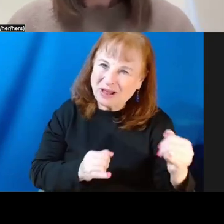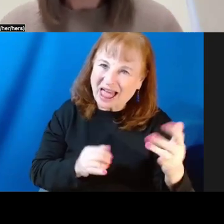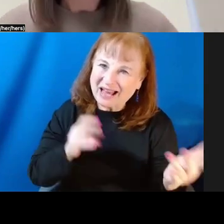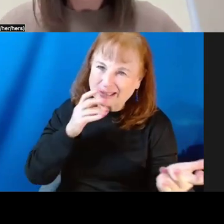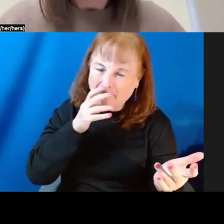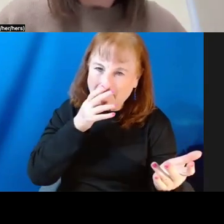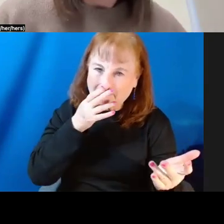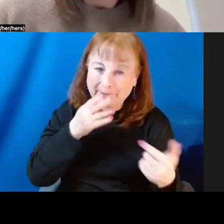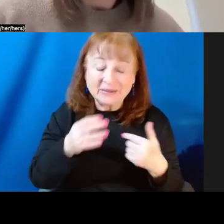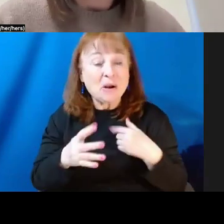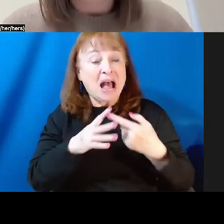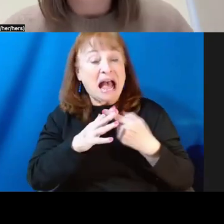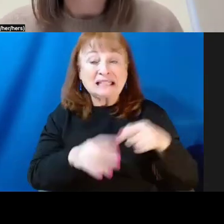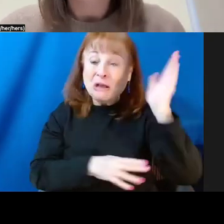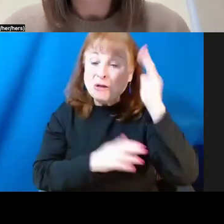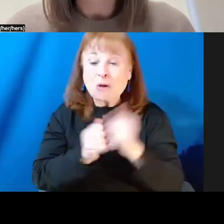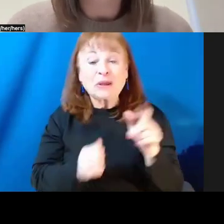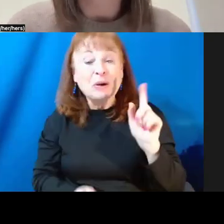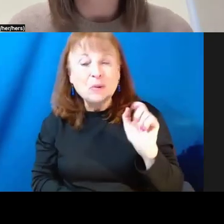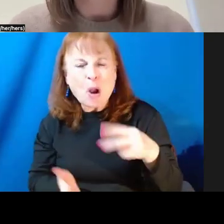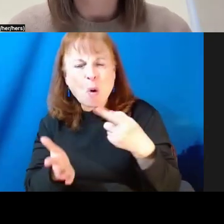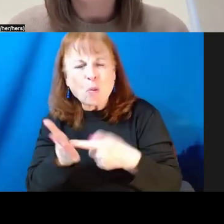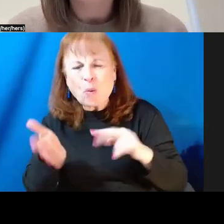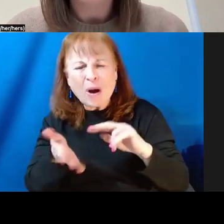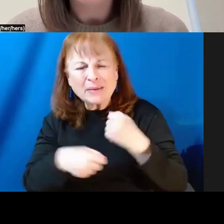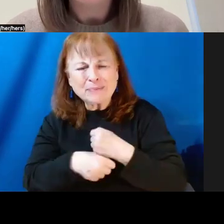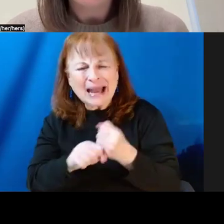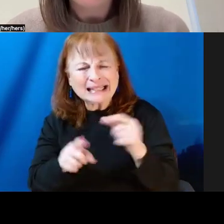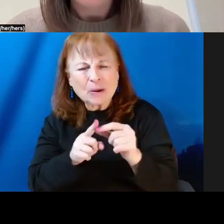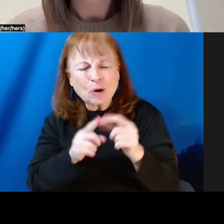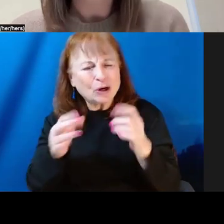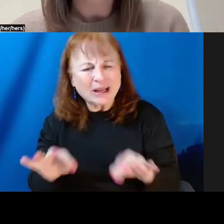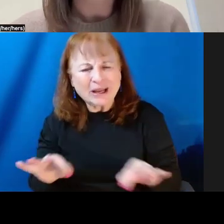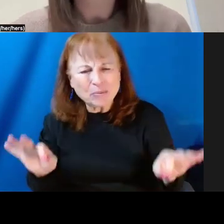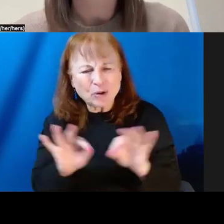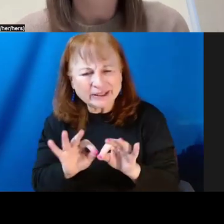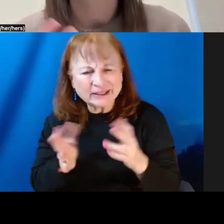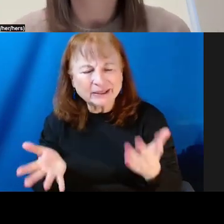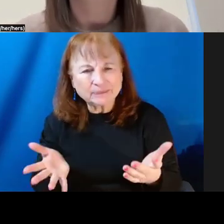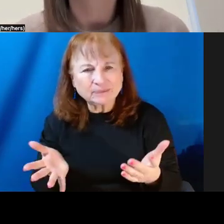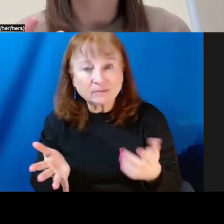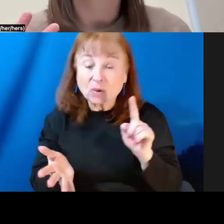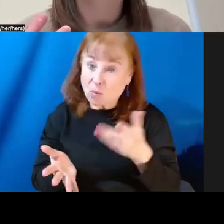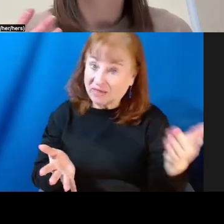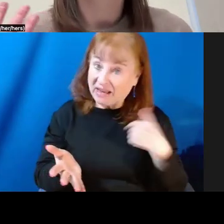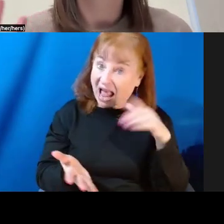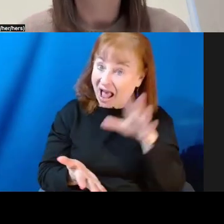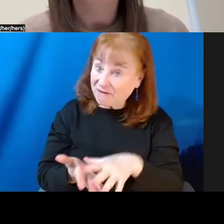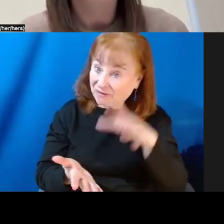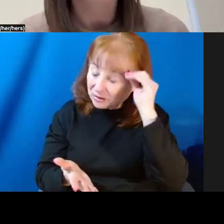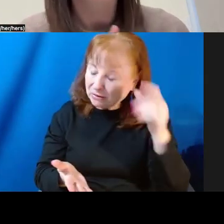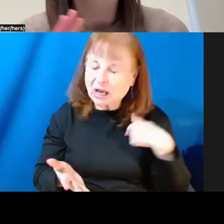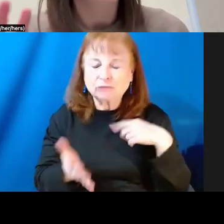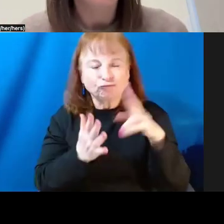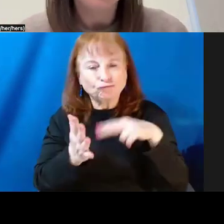So I started this talk with a question: what makes a word important? And one of the things that I've learned as I've read